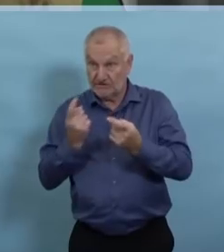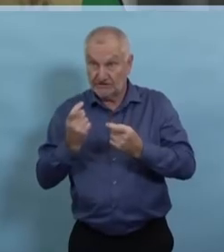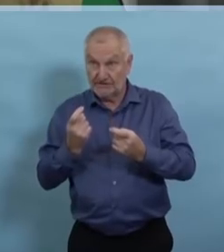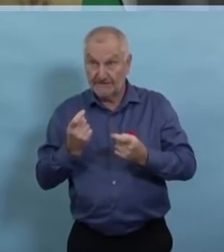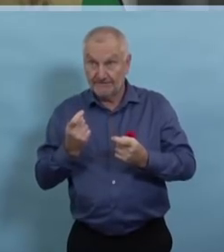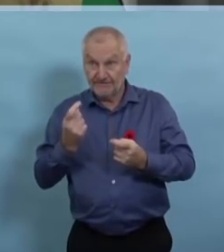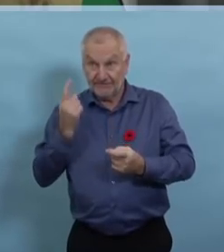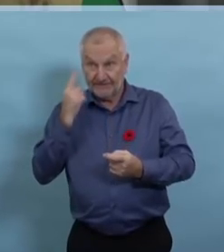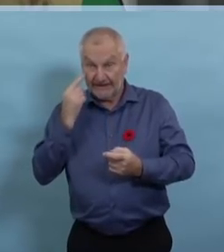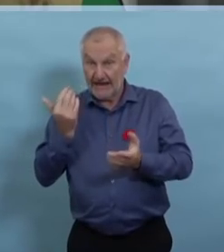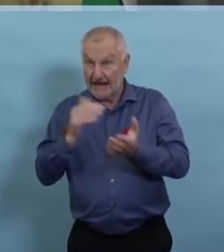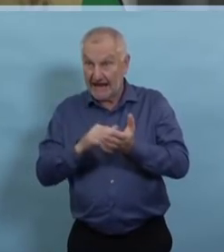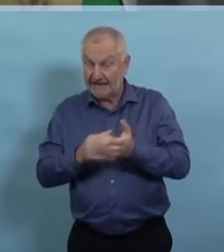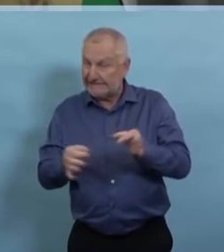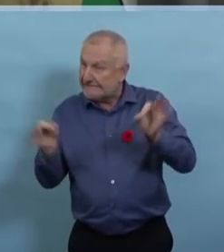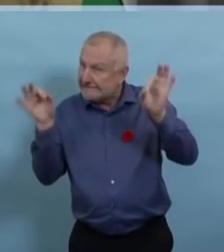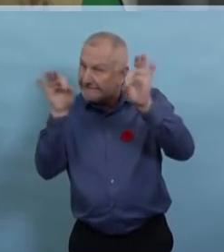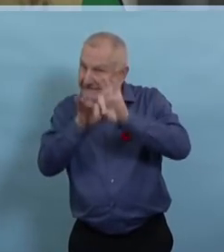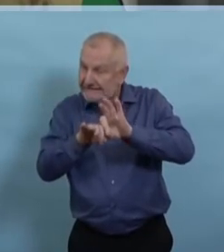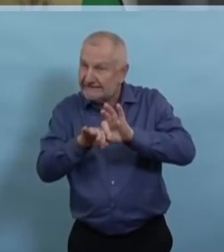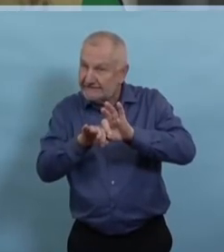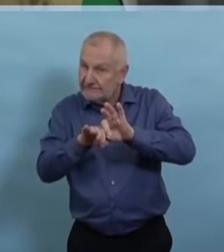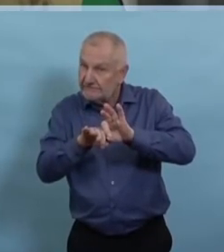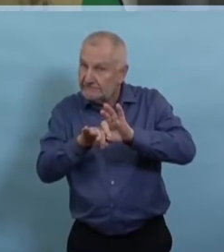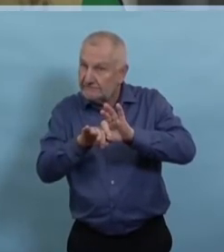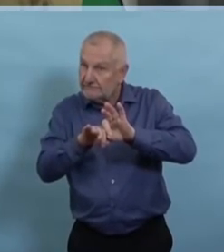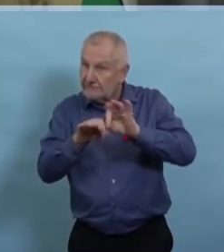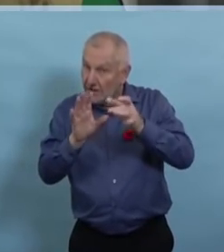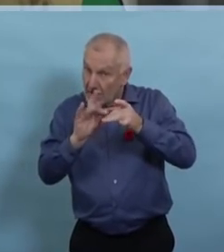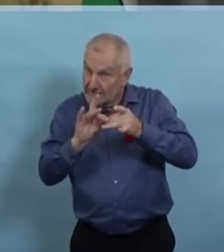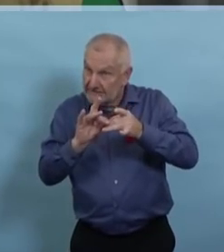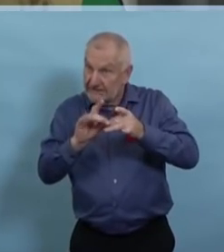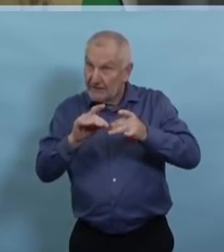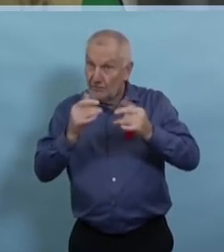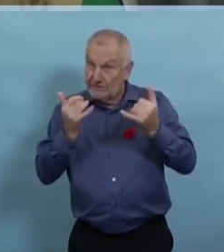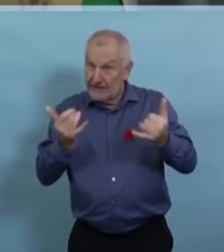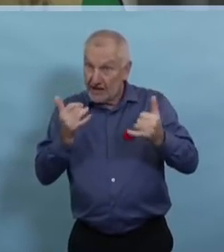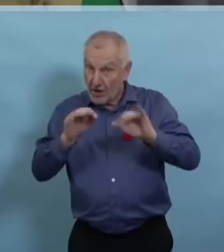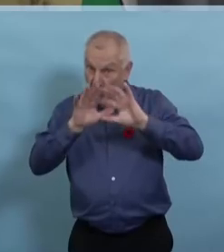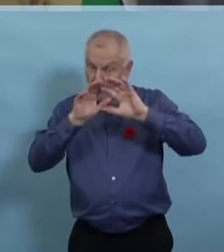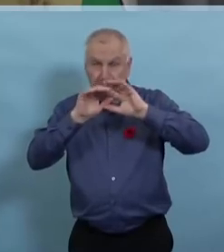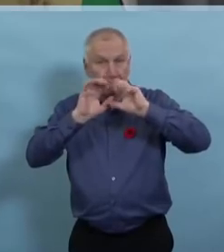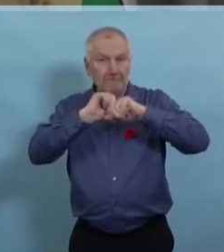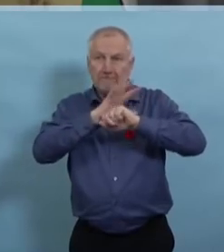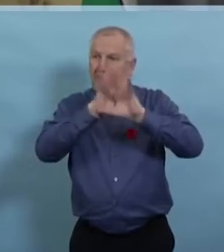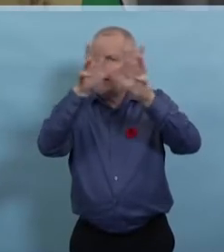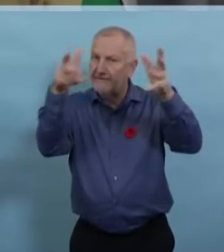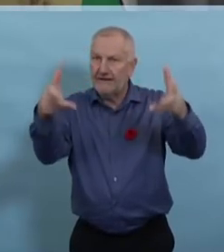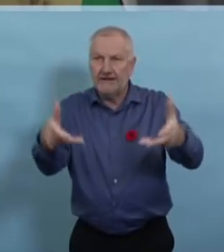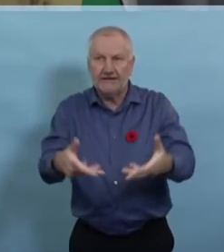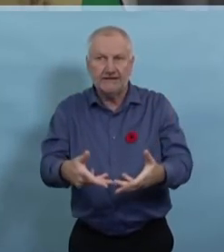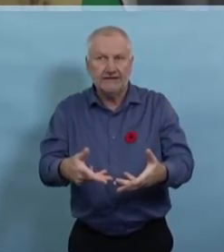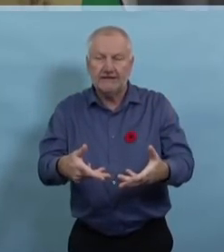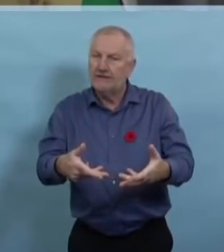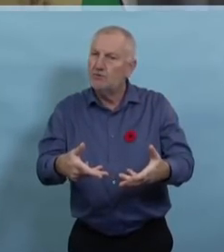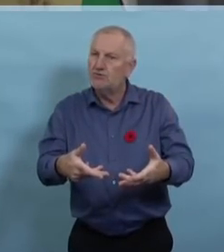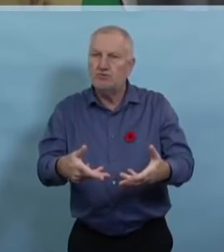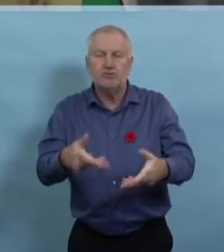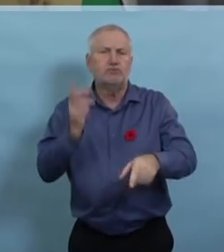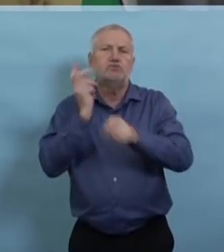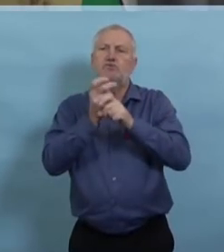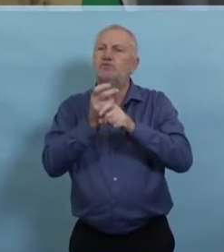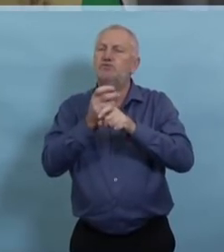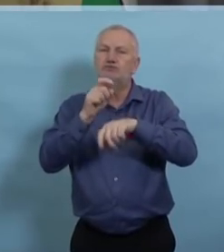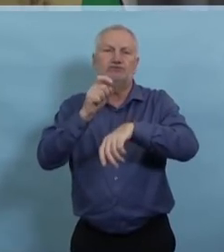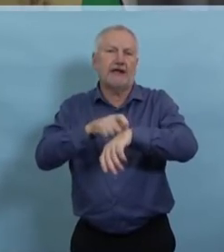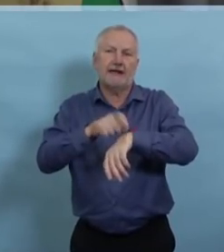to note this is a difficult time of the pandemic that we're in now. Everybody understands that in every